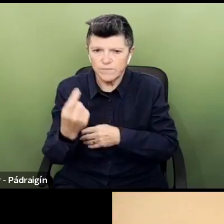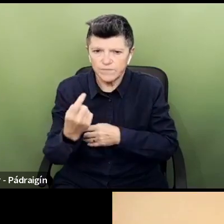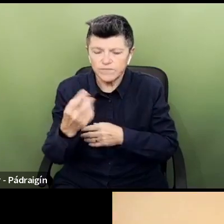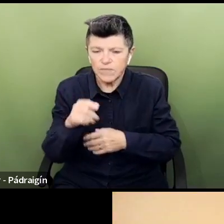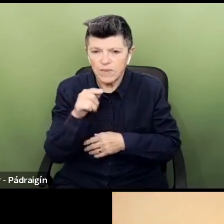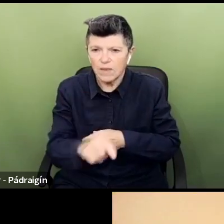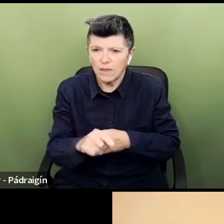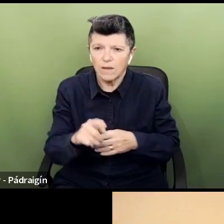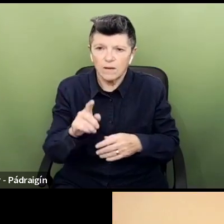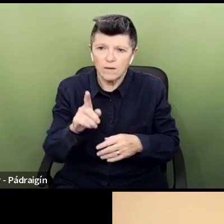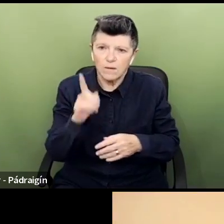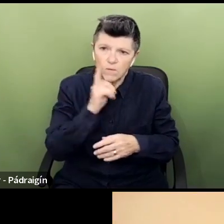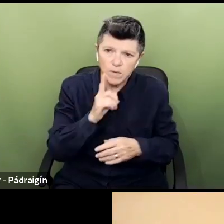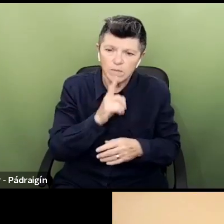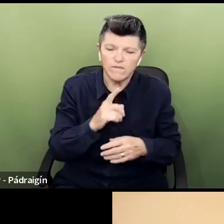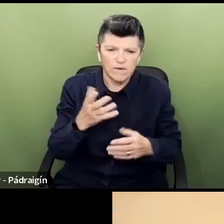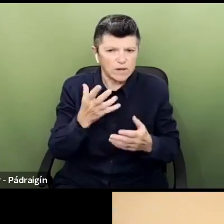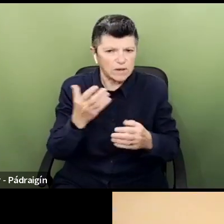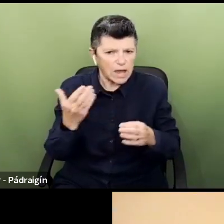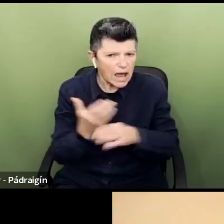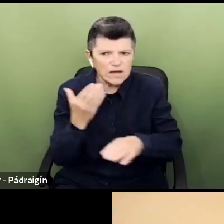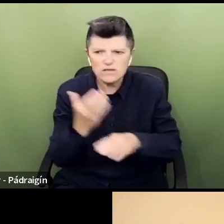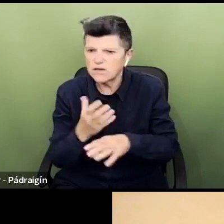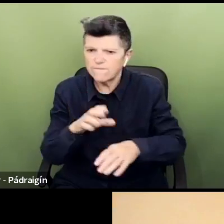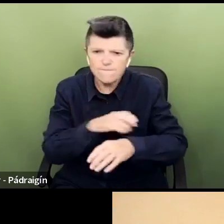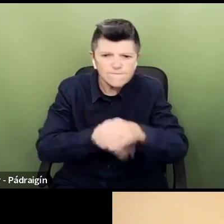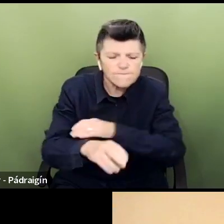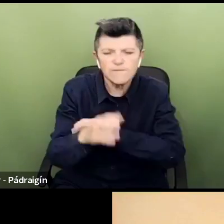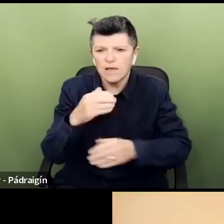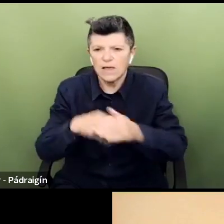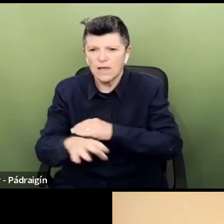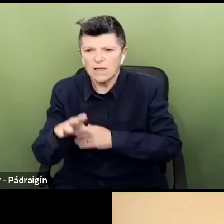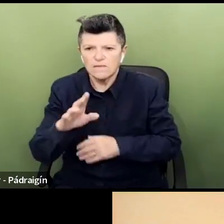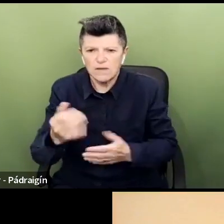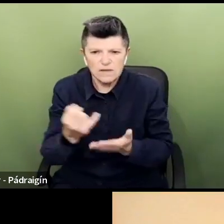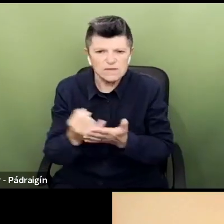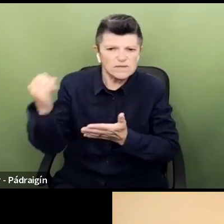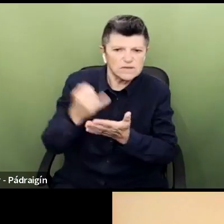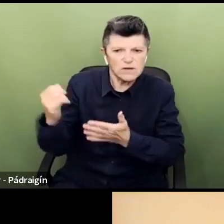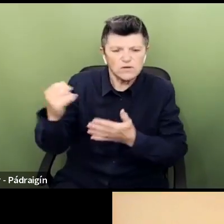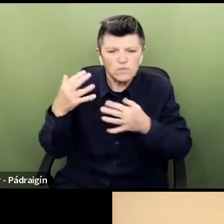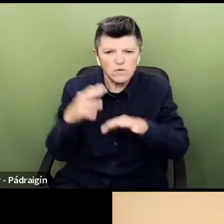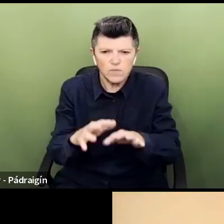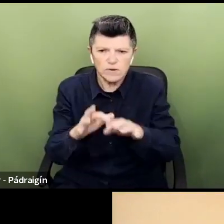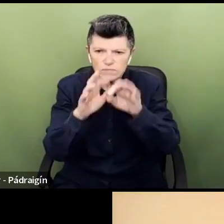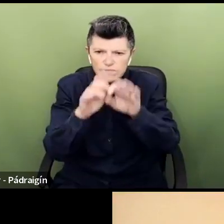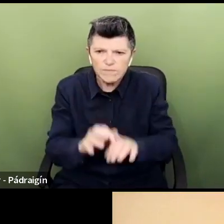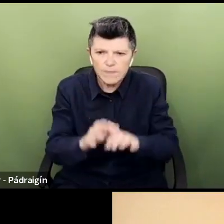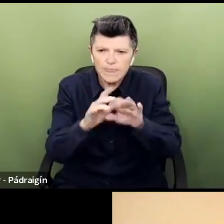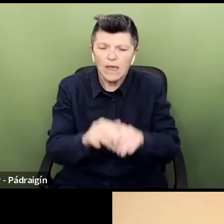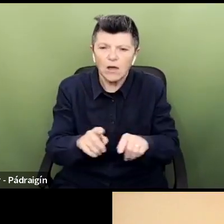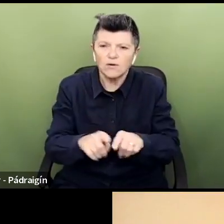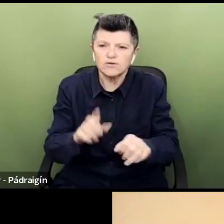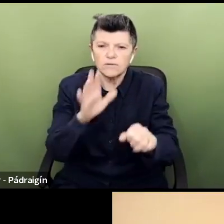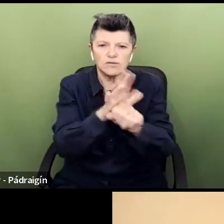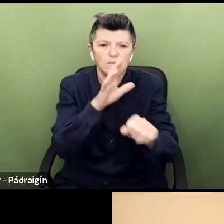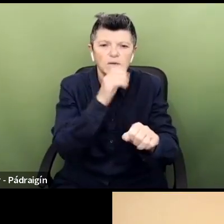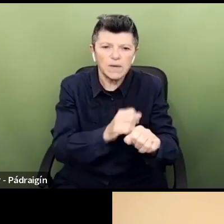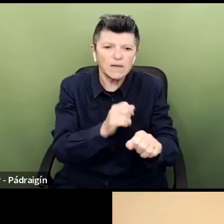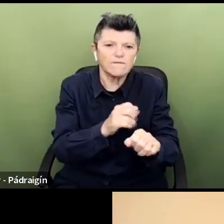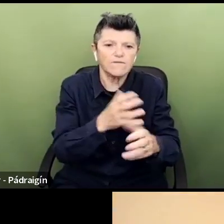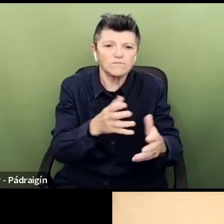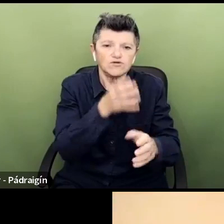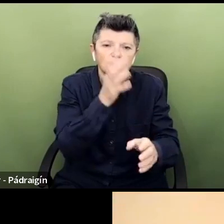movement. They typed, these dissident literature, and they also kept their men from drinking too much.